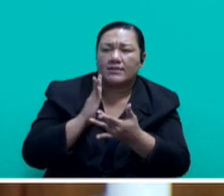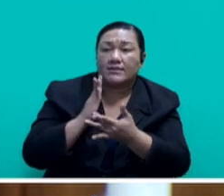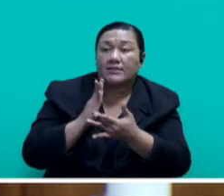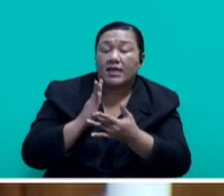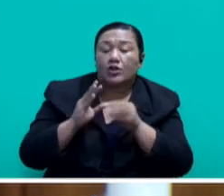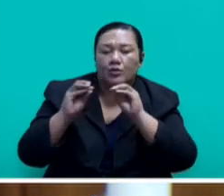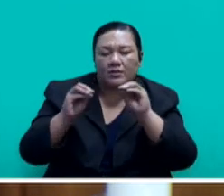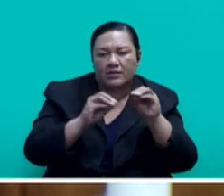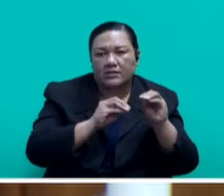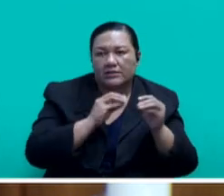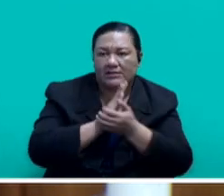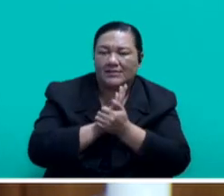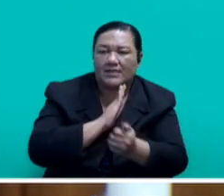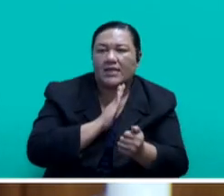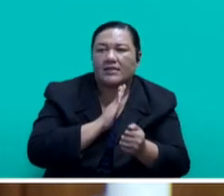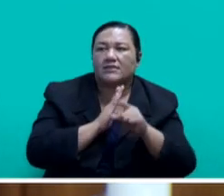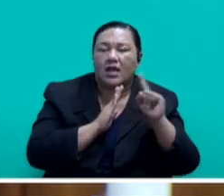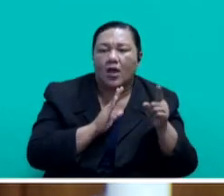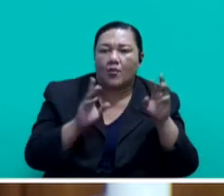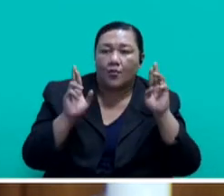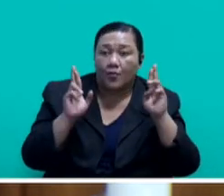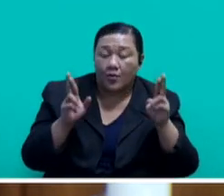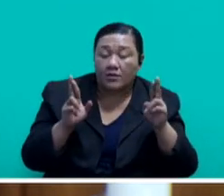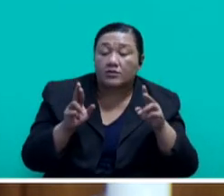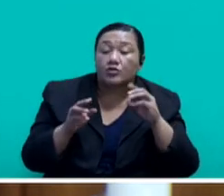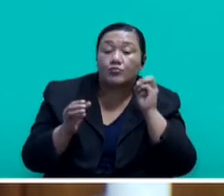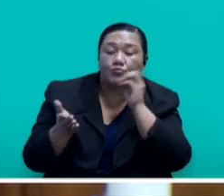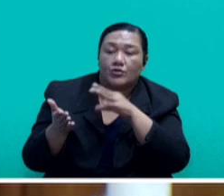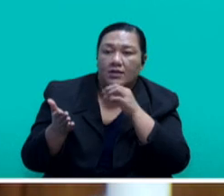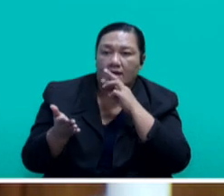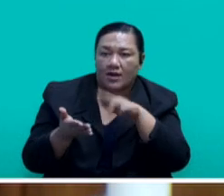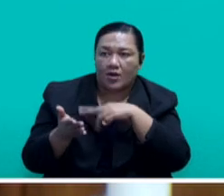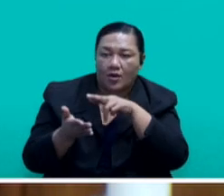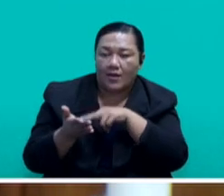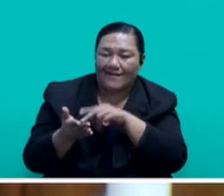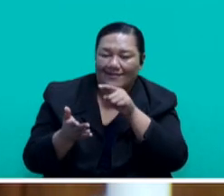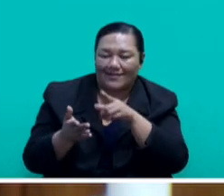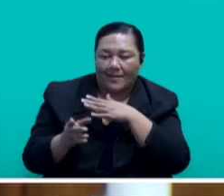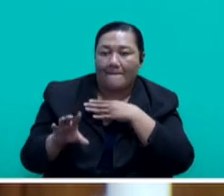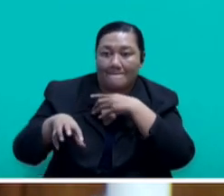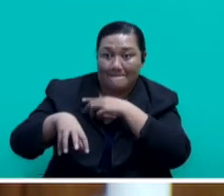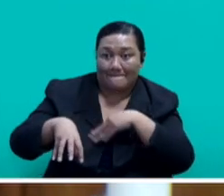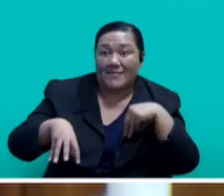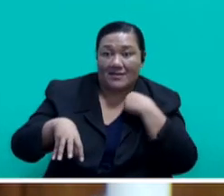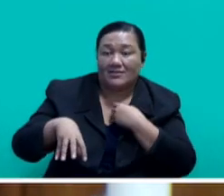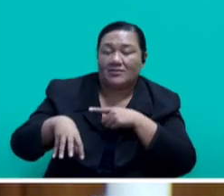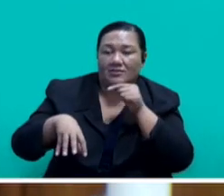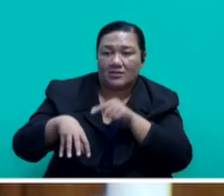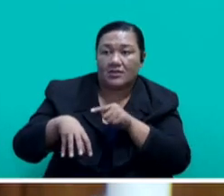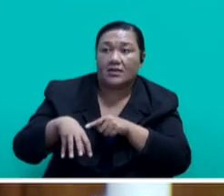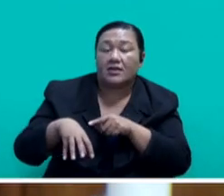as address the skills gap issue, I wish to place on record my ministry's commitment to work closely with the Ministry